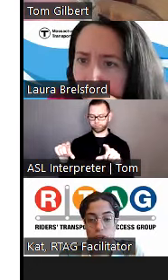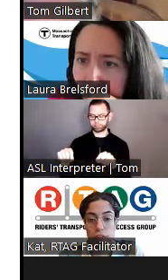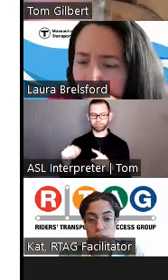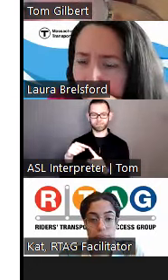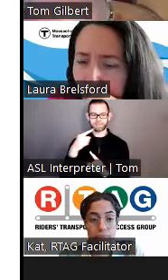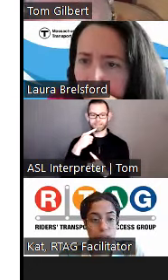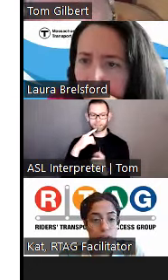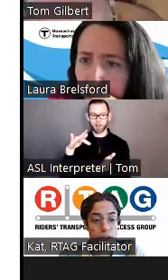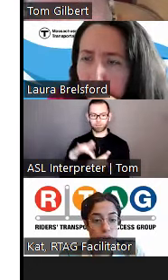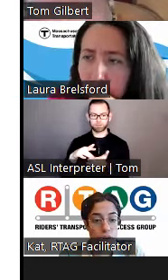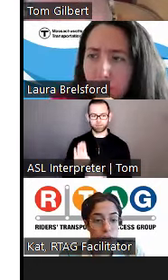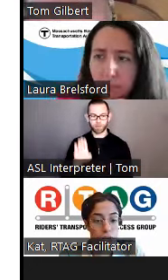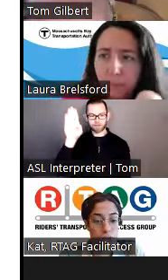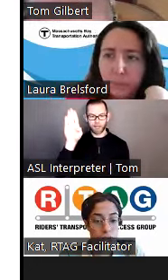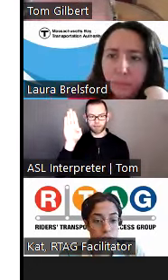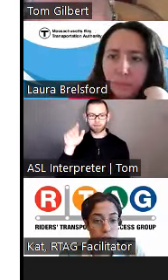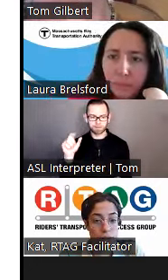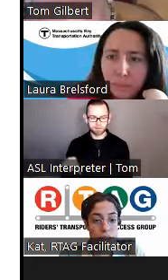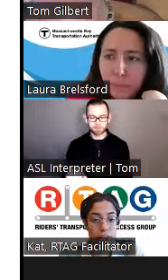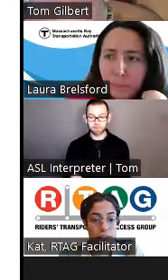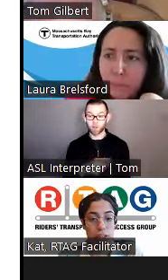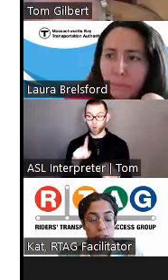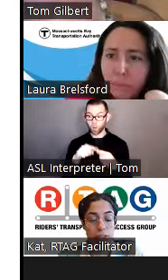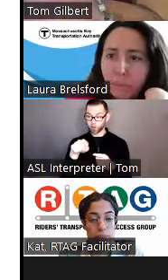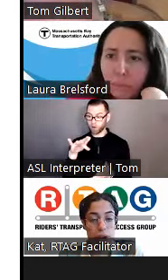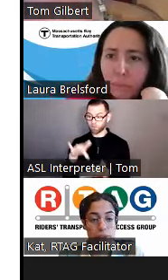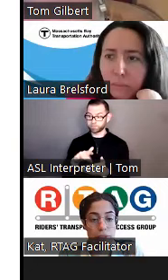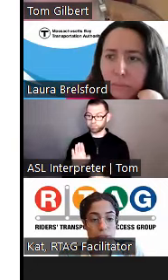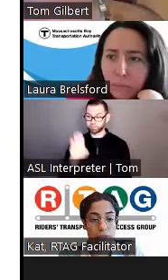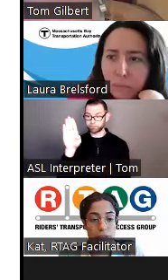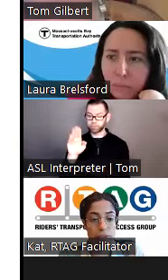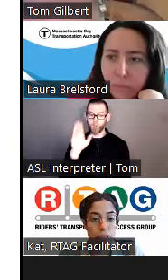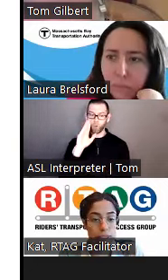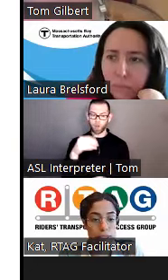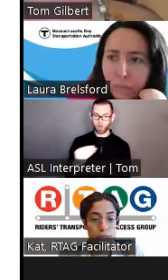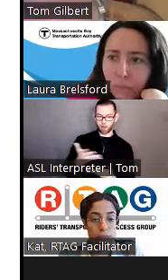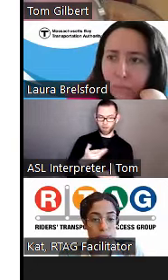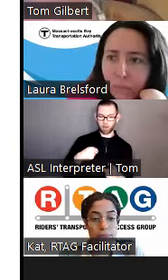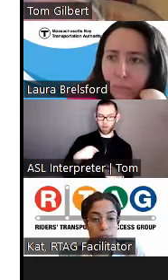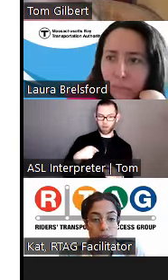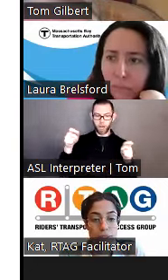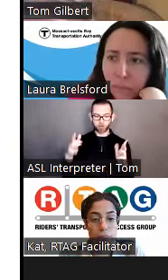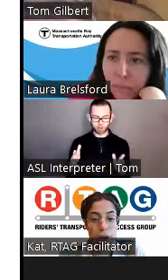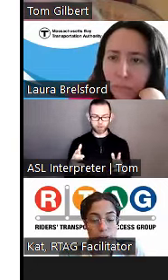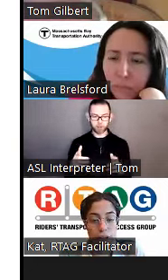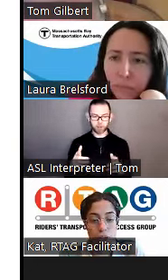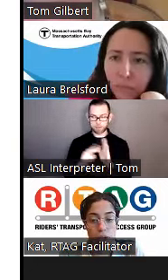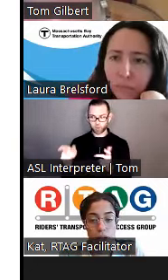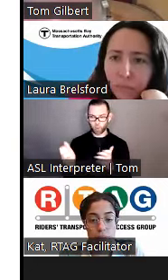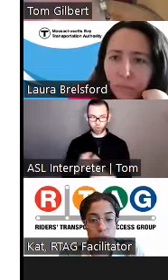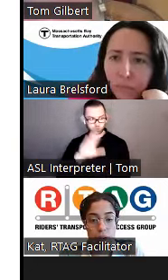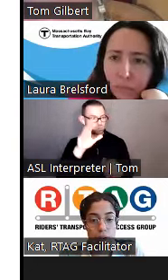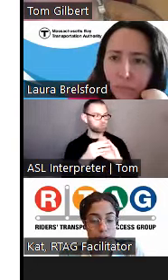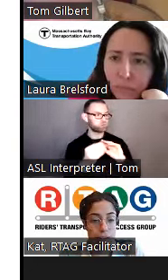of the screen. When you raise your hand, it alerts the moderator that you'd like to speak. The moderator